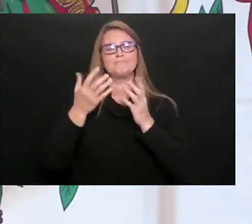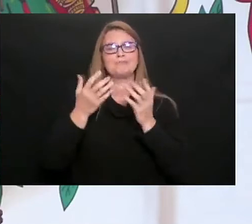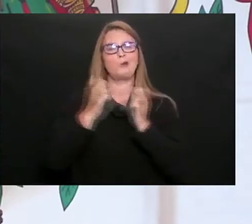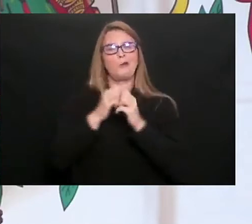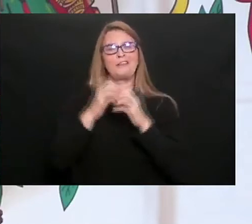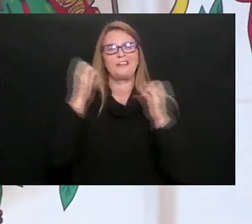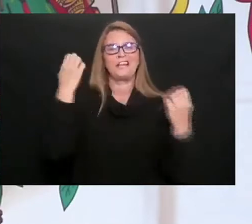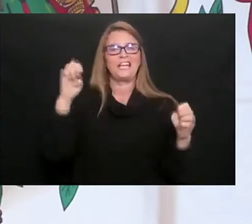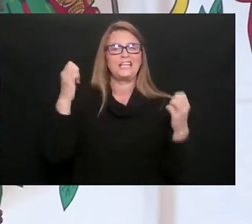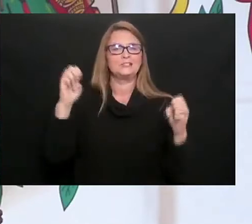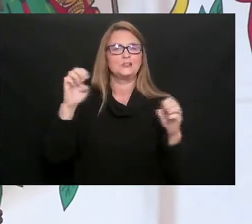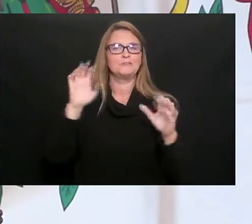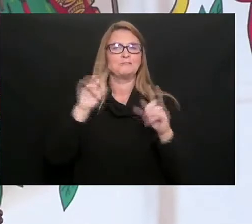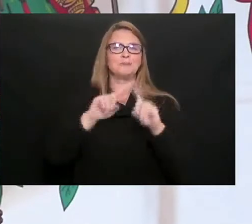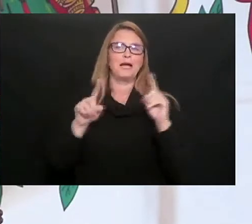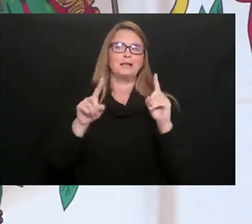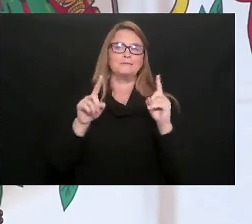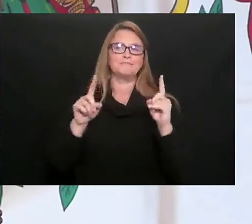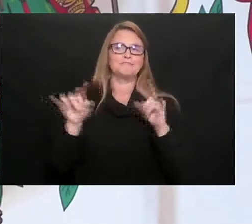but nevertheless,